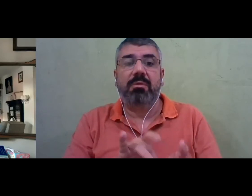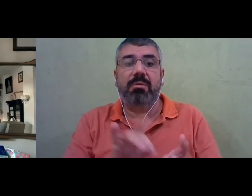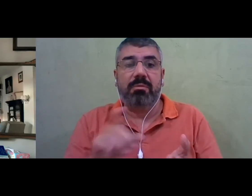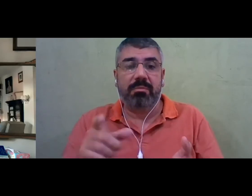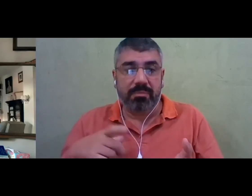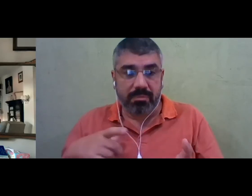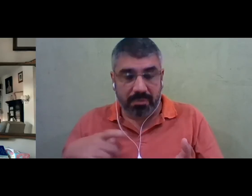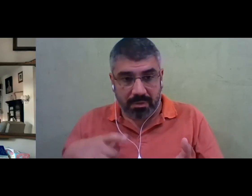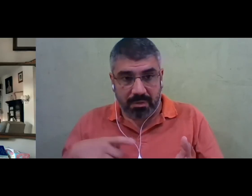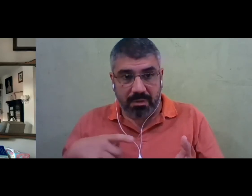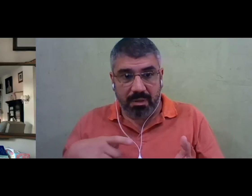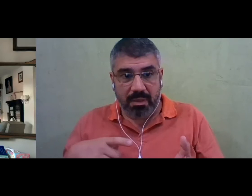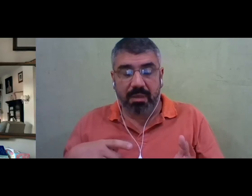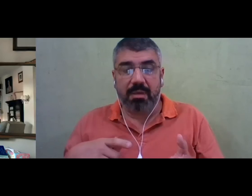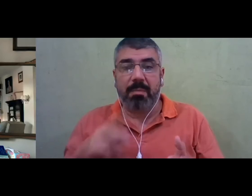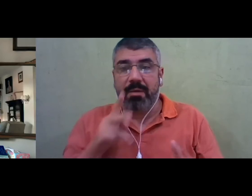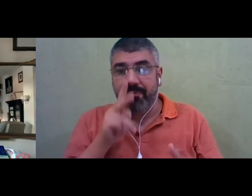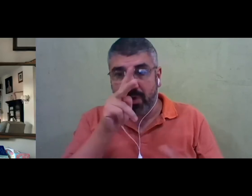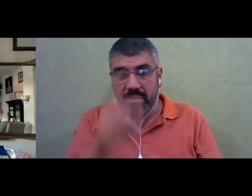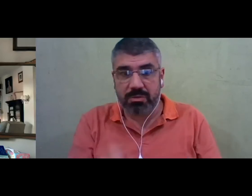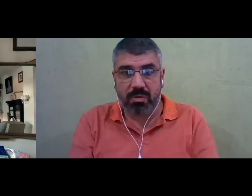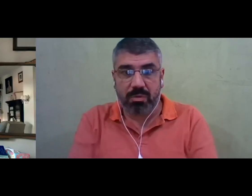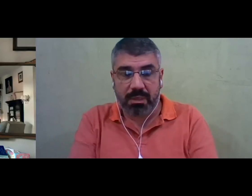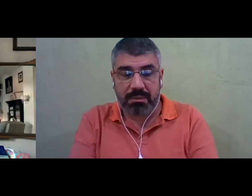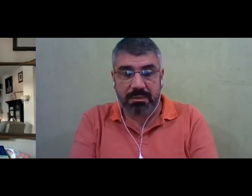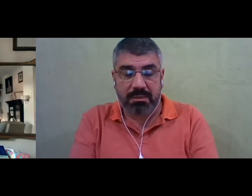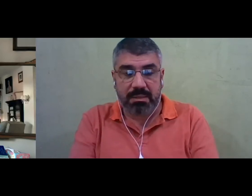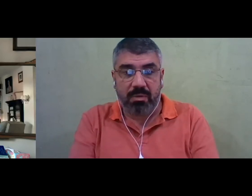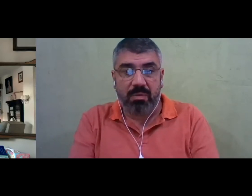instance, the sale of labor power,